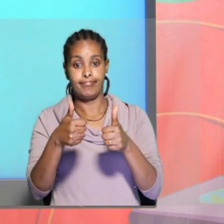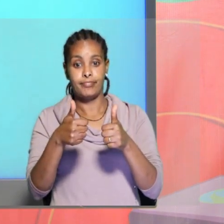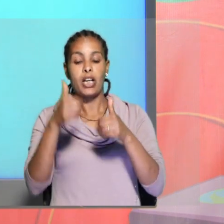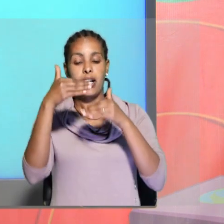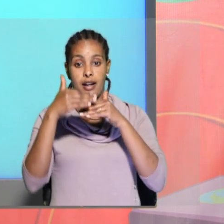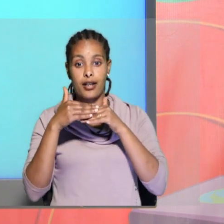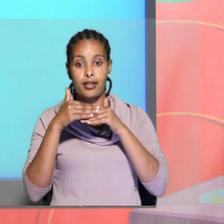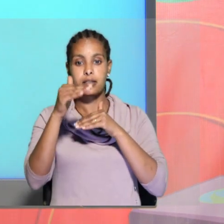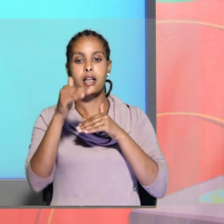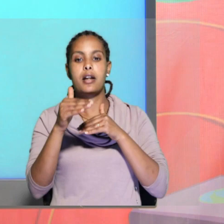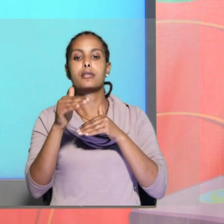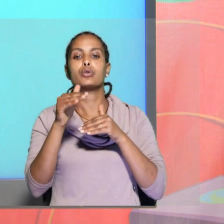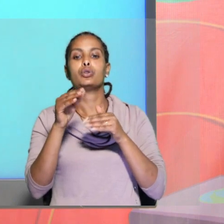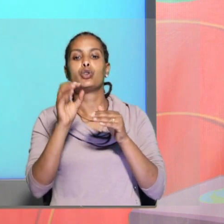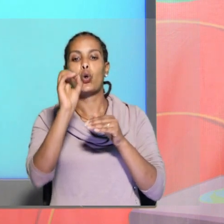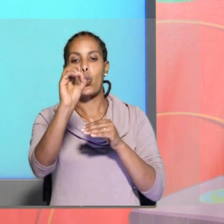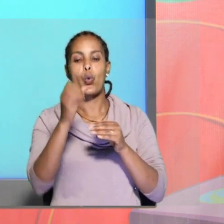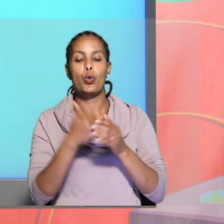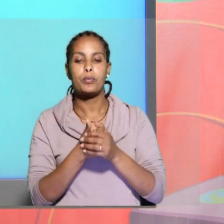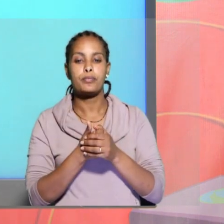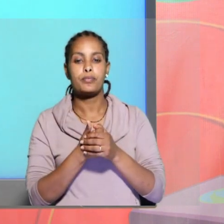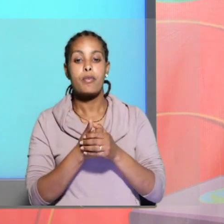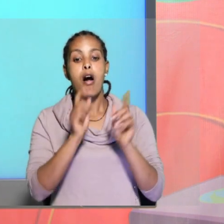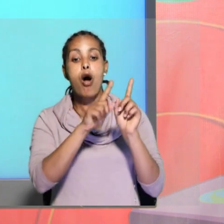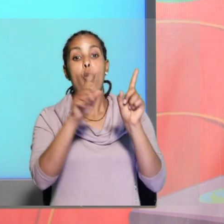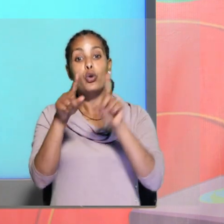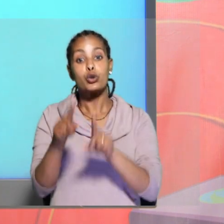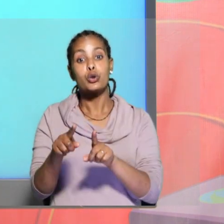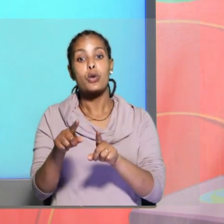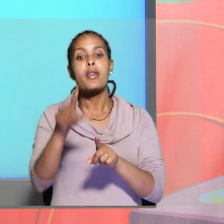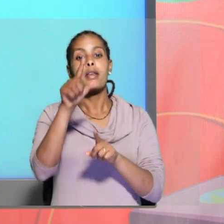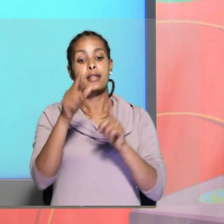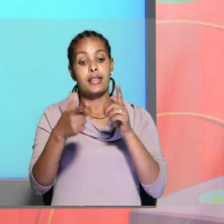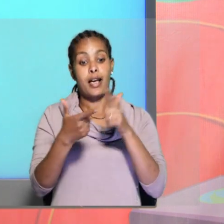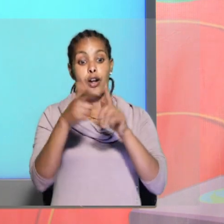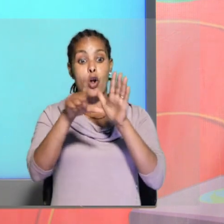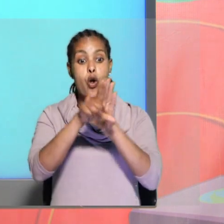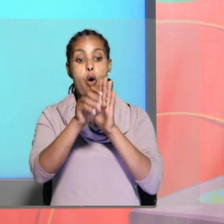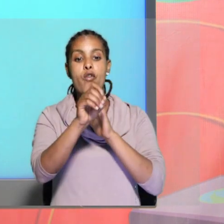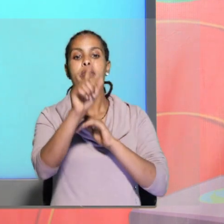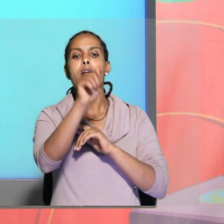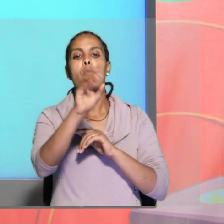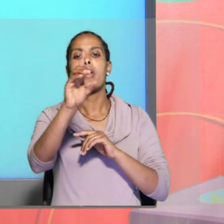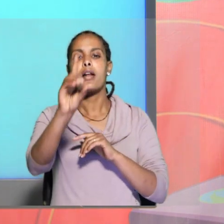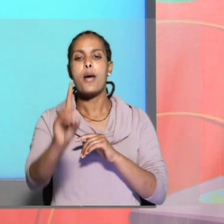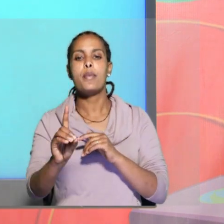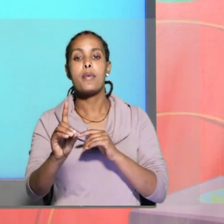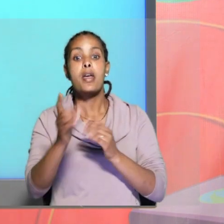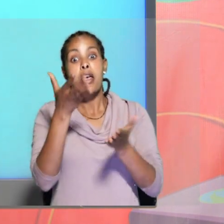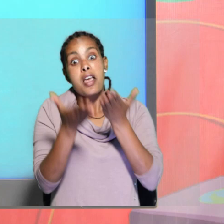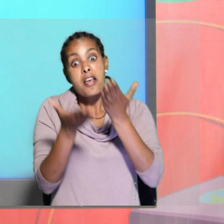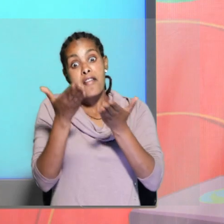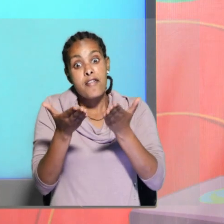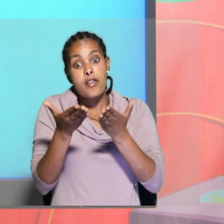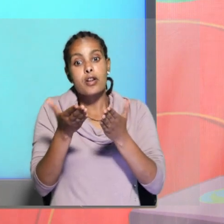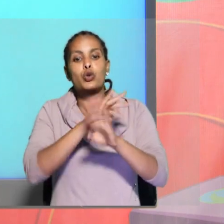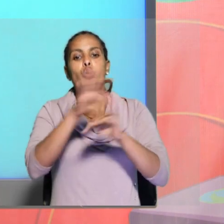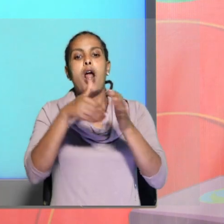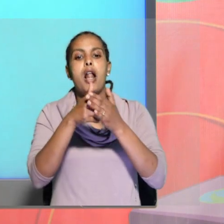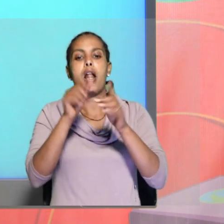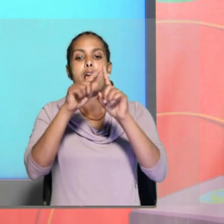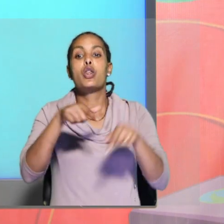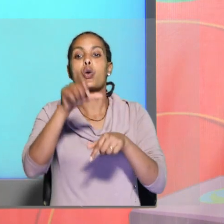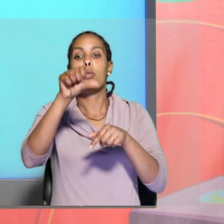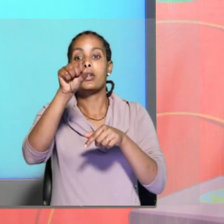greater than 0. According to the second law of thermodynamics, if total entropy change